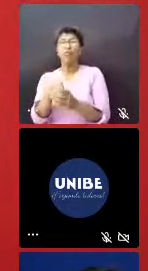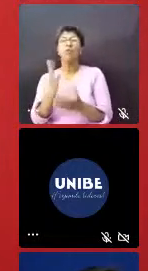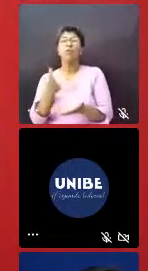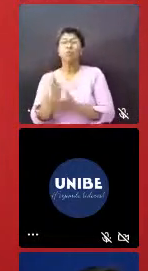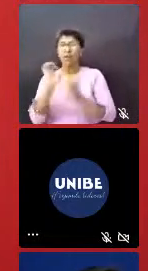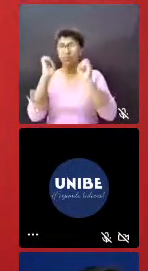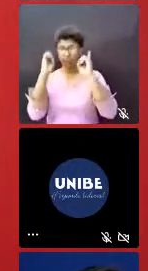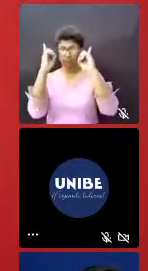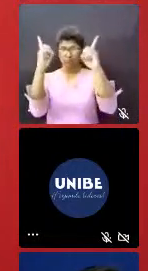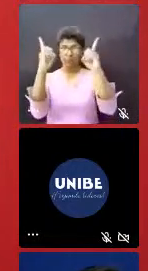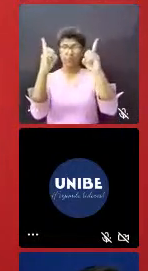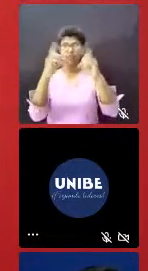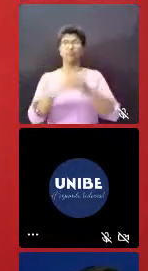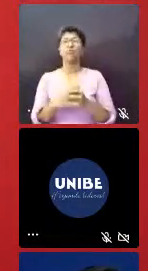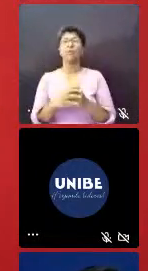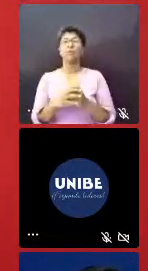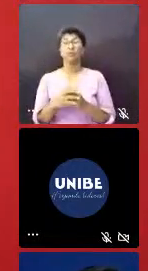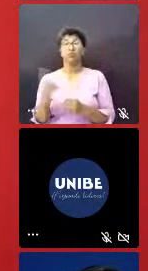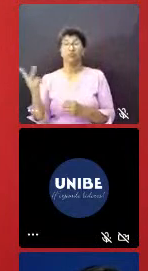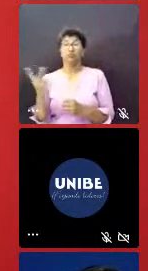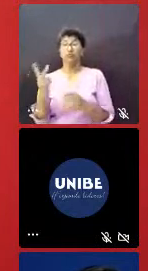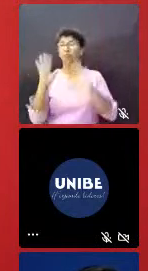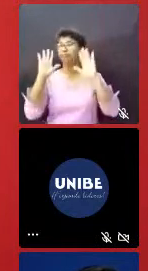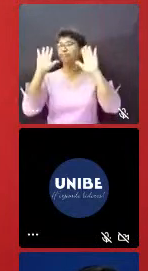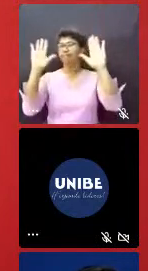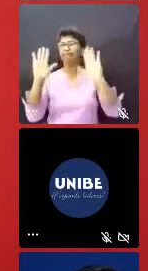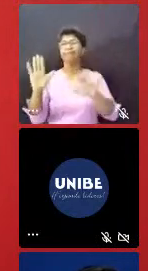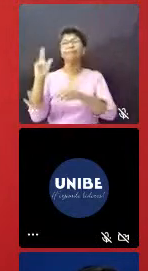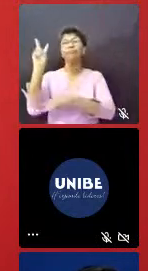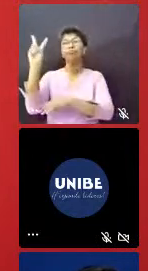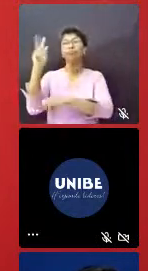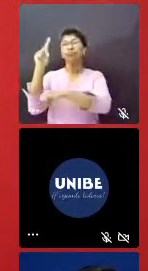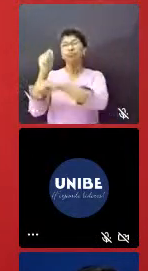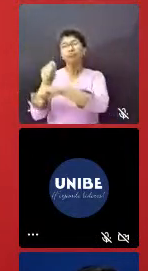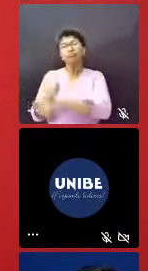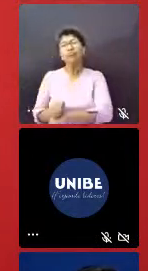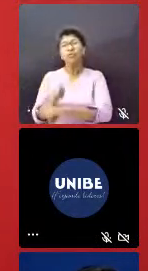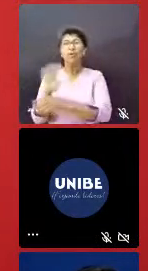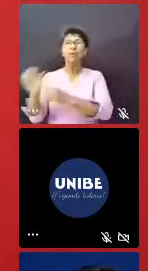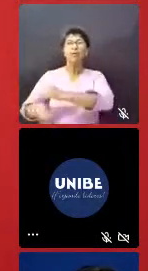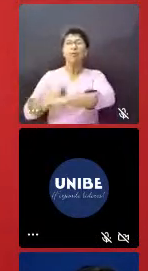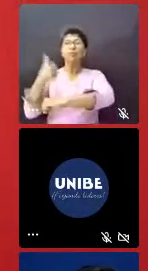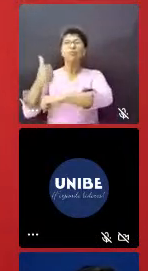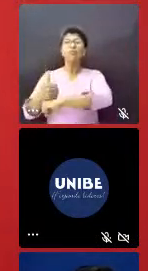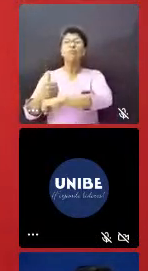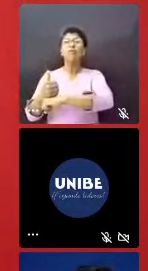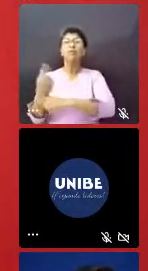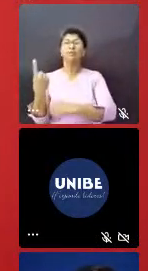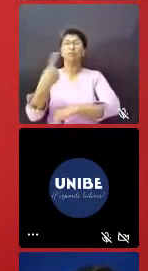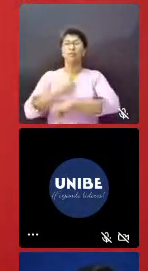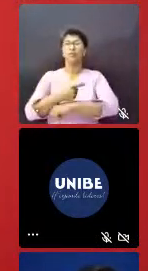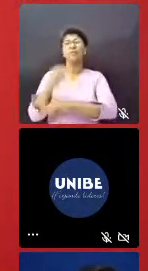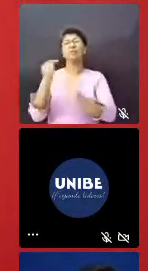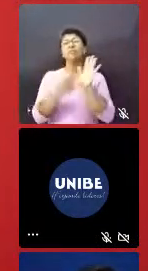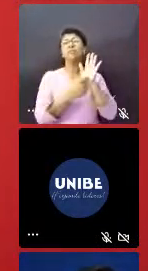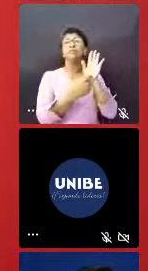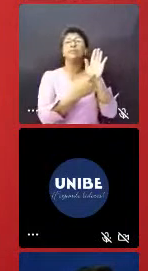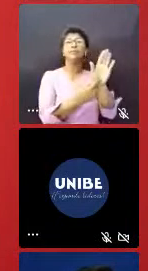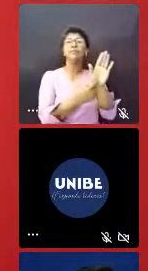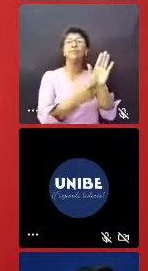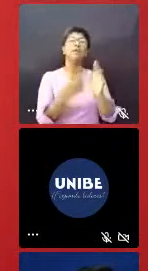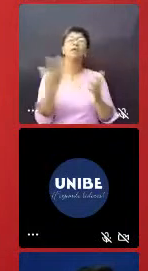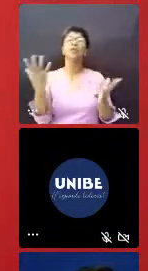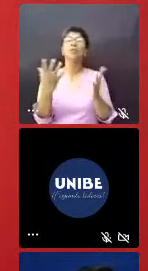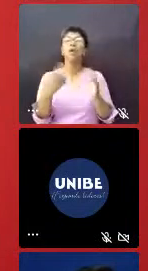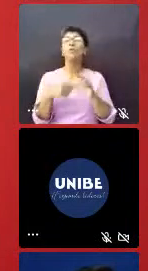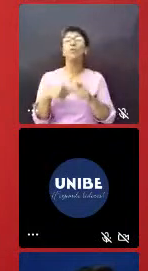education. So these two great traditions are the foundation for my today's presentation that will mainly